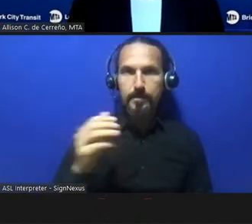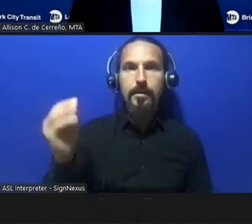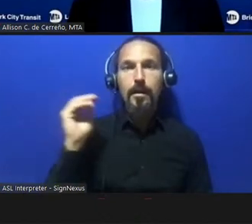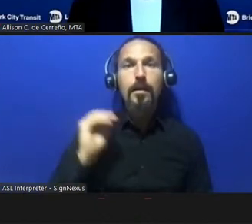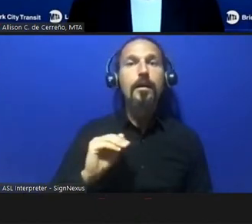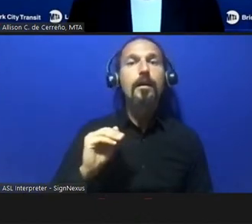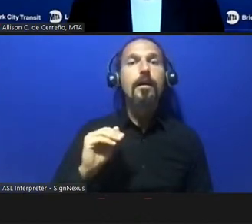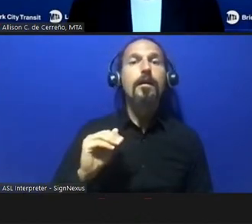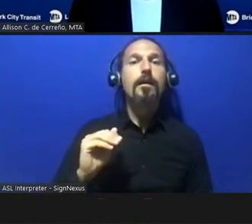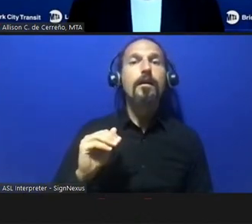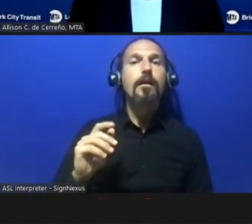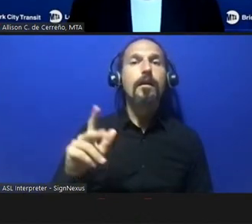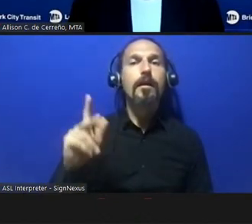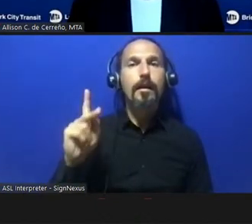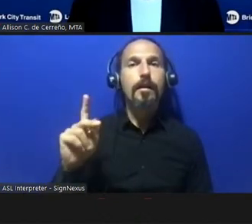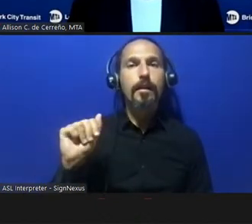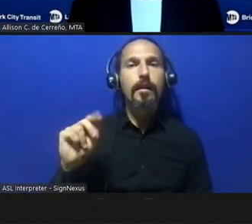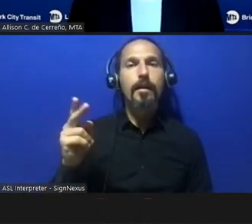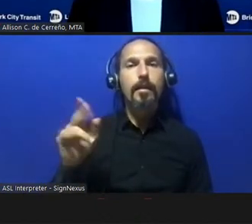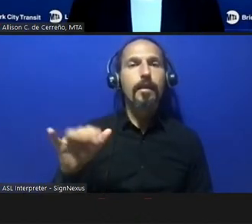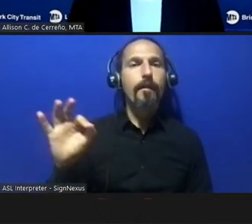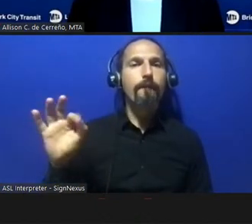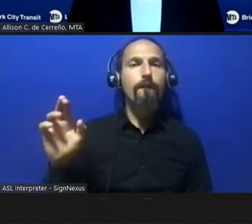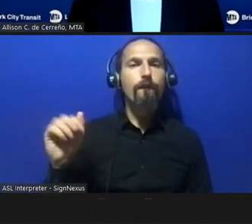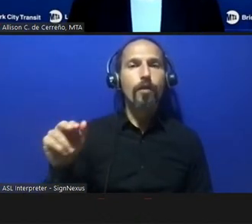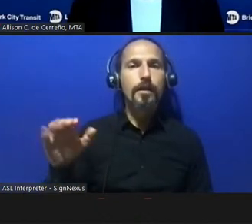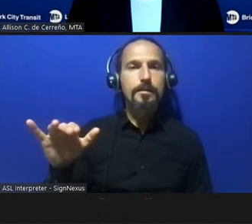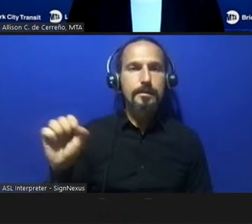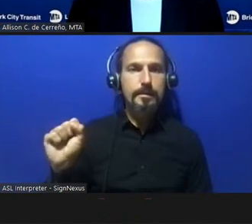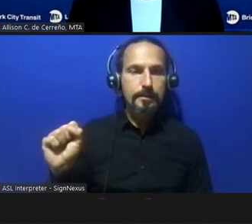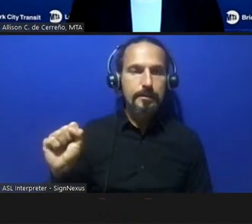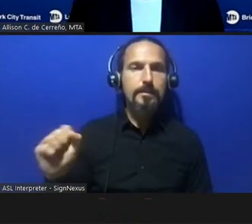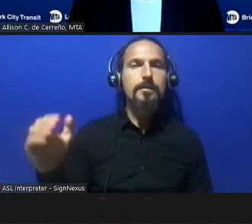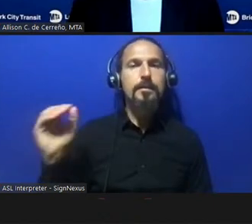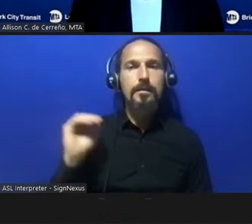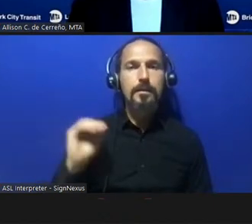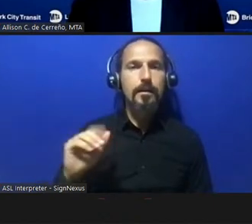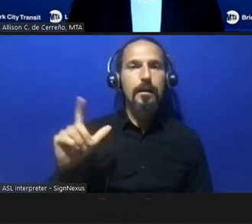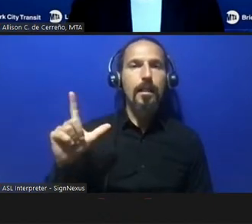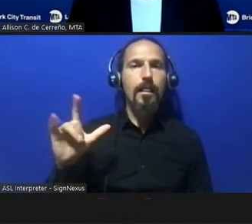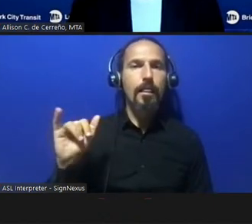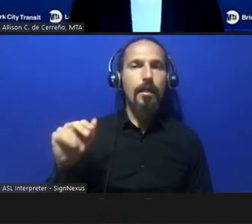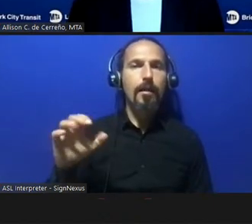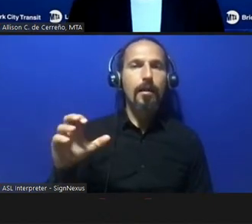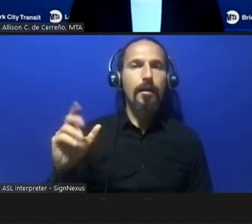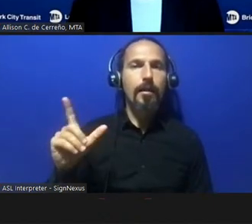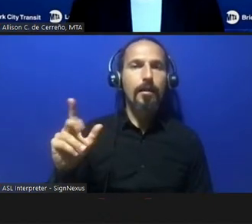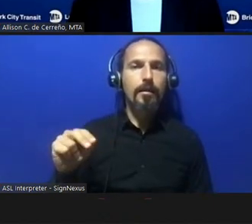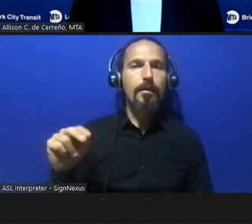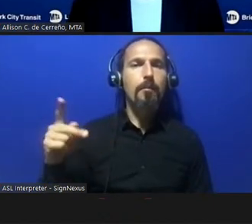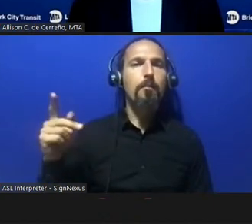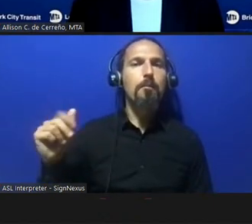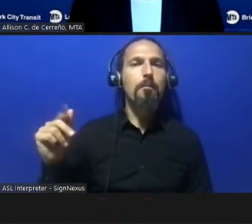our next speaker is kathy francis followed by lincoln palmer